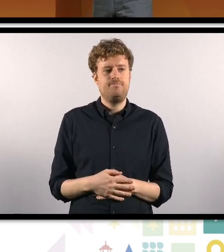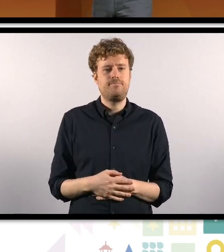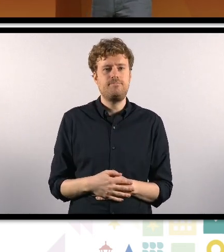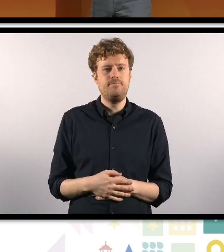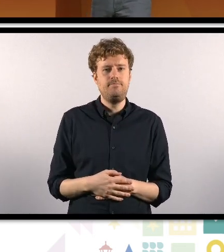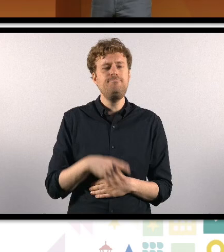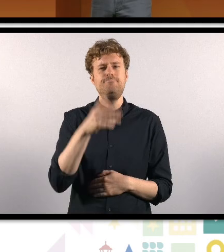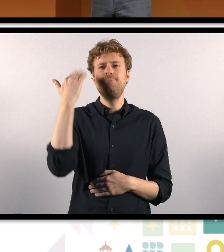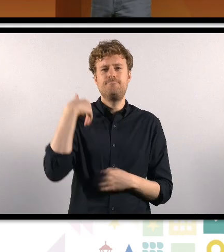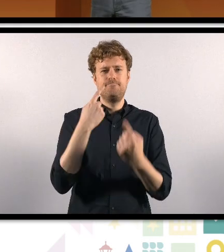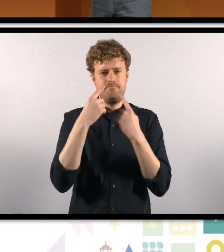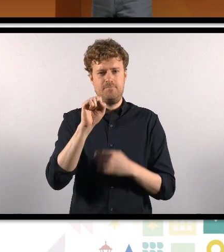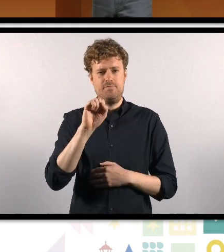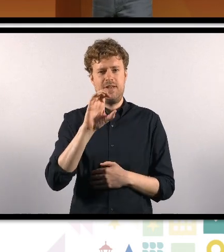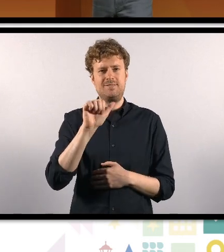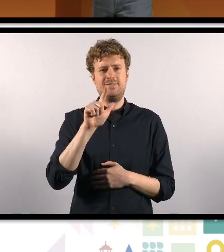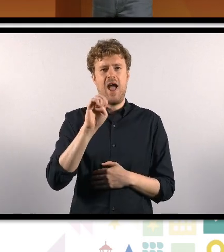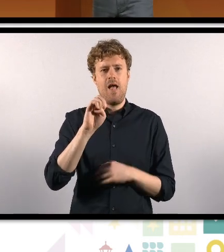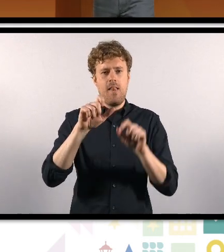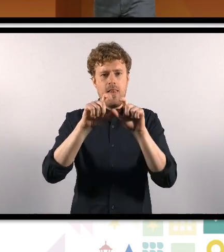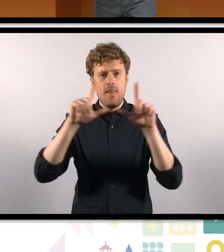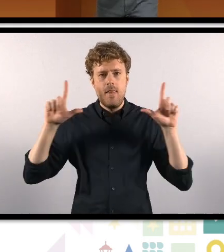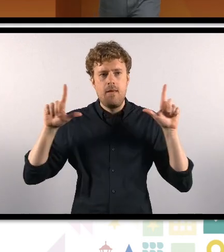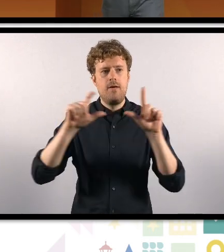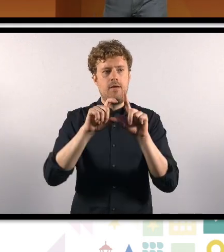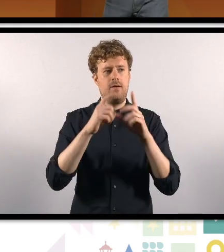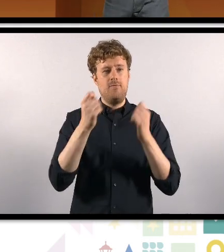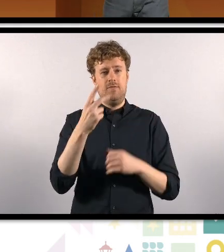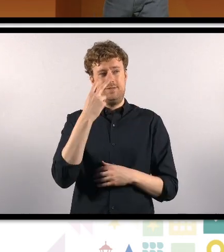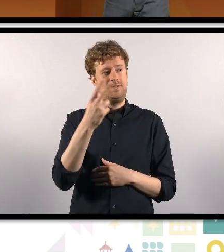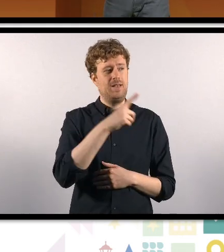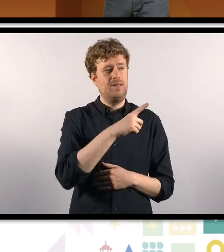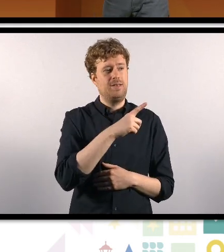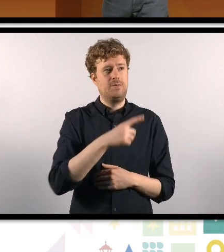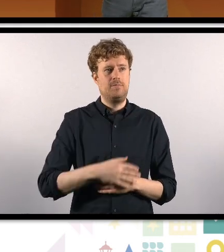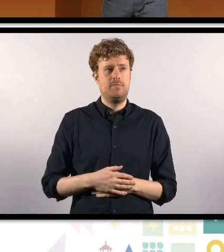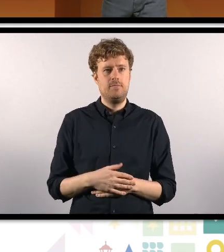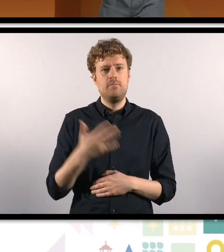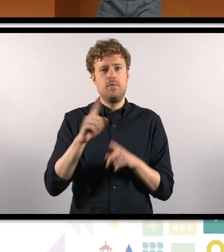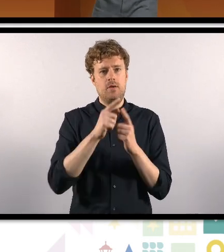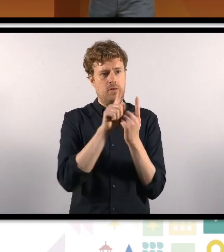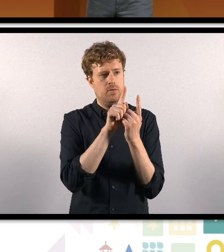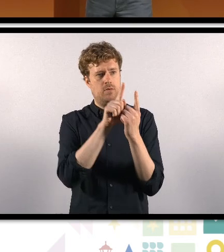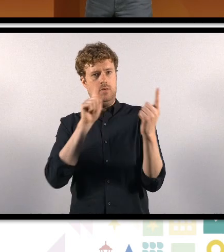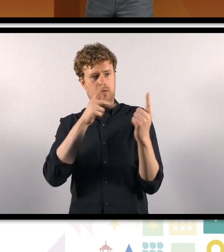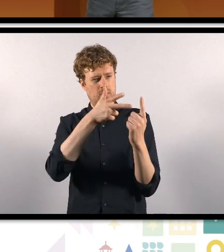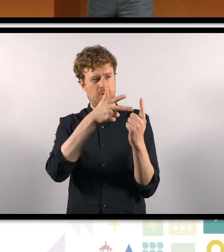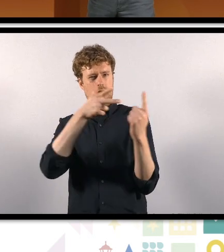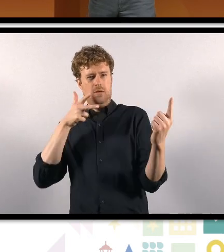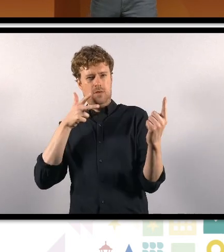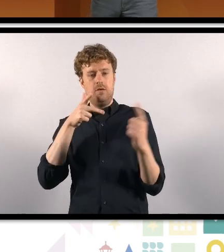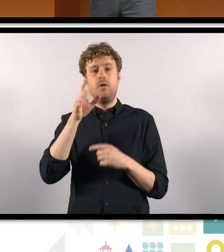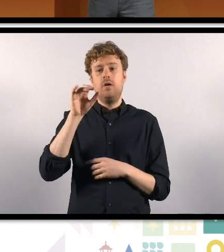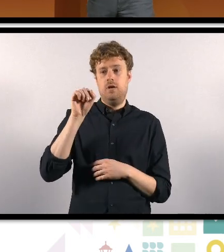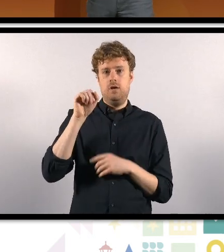did something too far away from the camera, it would kind of blend your fingers together and it wouldn't really be able to recognize those